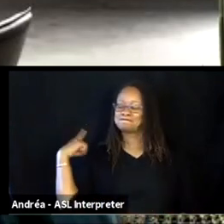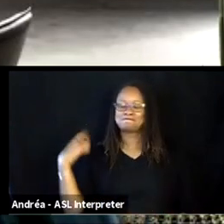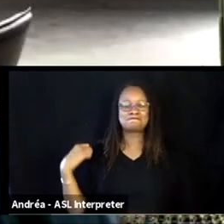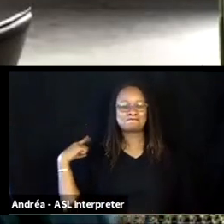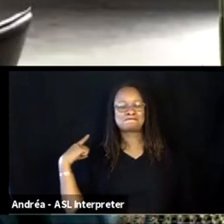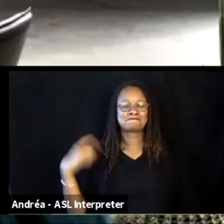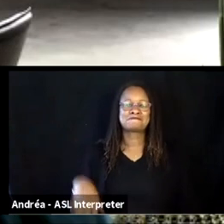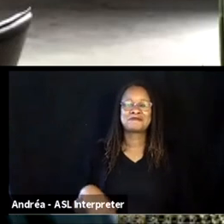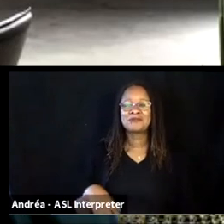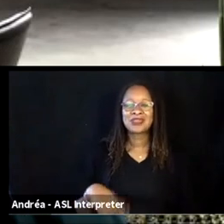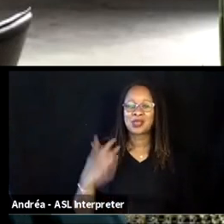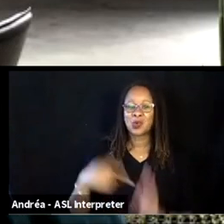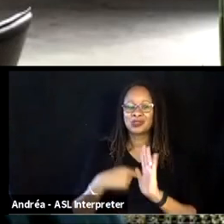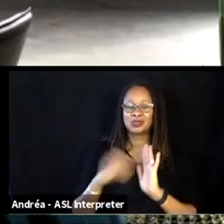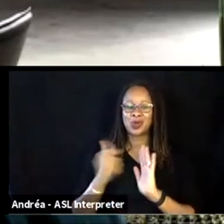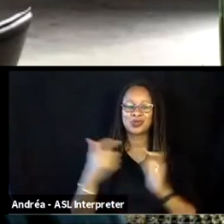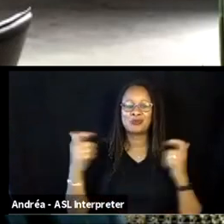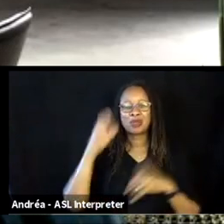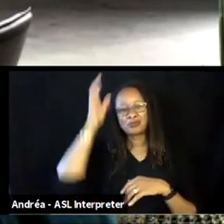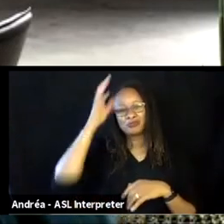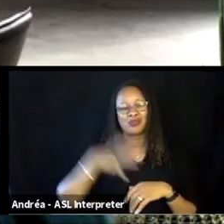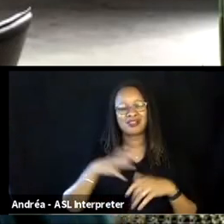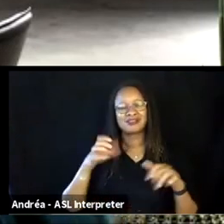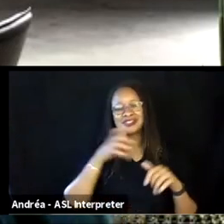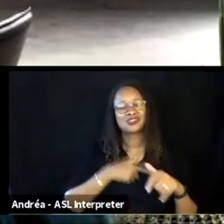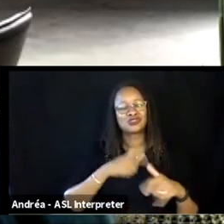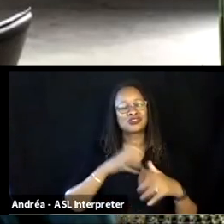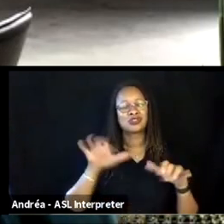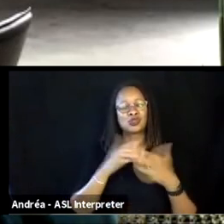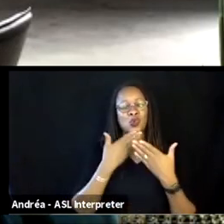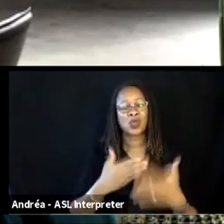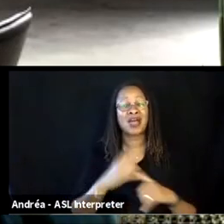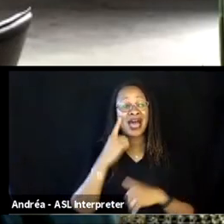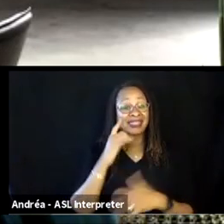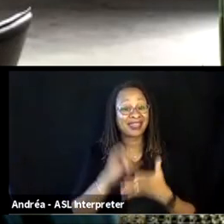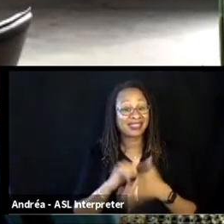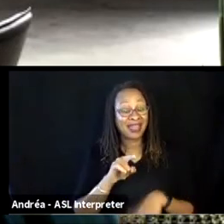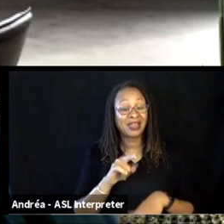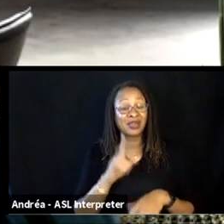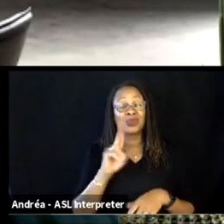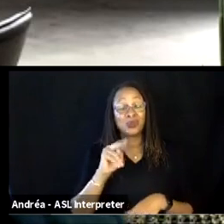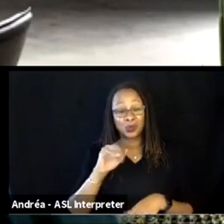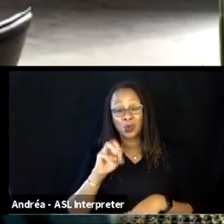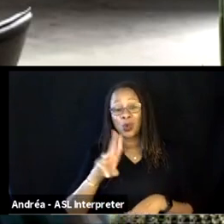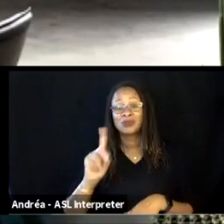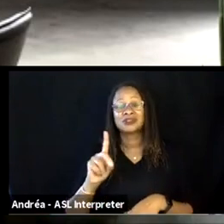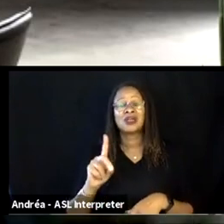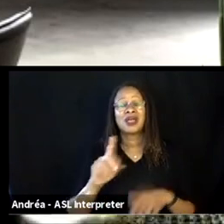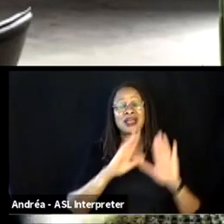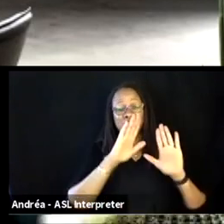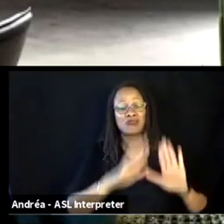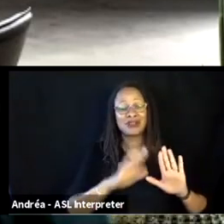block. You want to show all your big brothers that you do well. And I think UniWorld has a great, it's nothing bad about it. It's